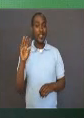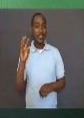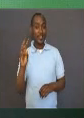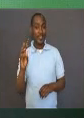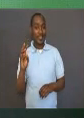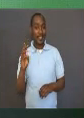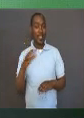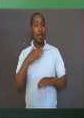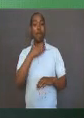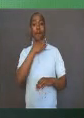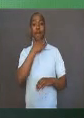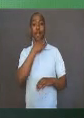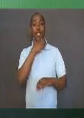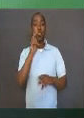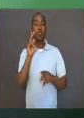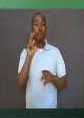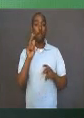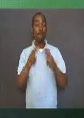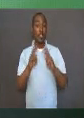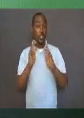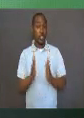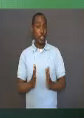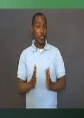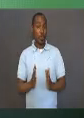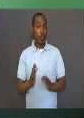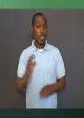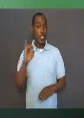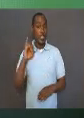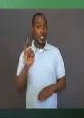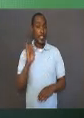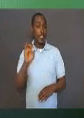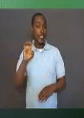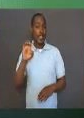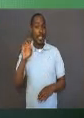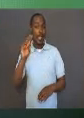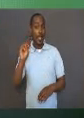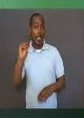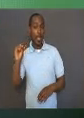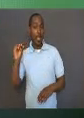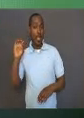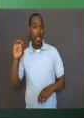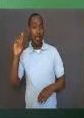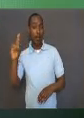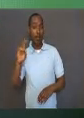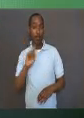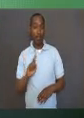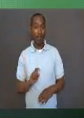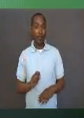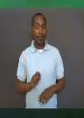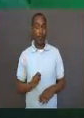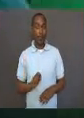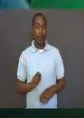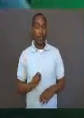physician named Edward Jenner. When everyone in Jenner's village was